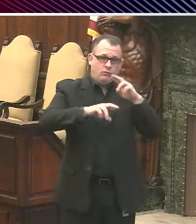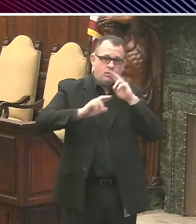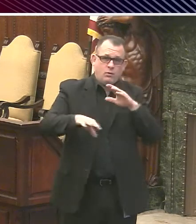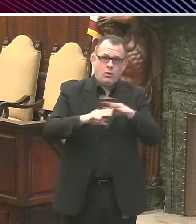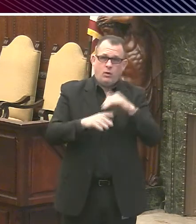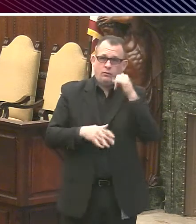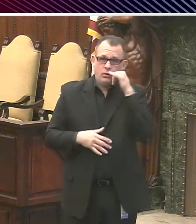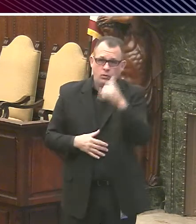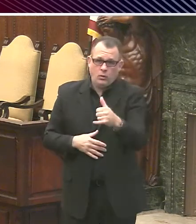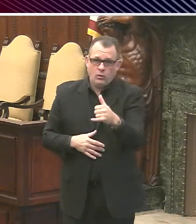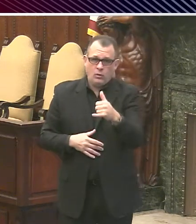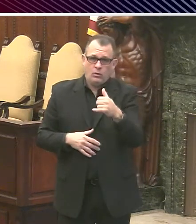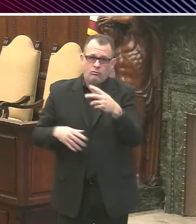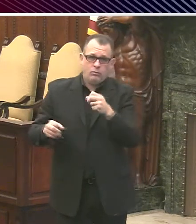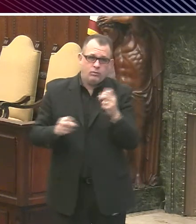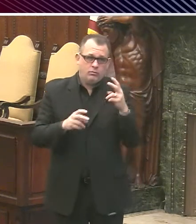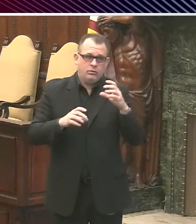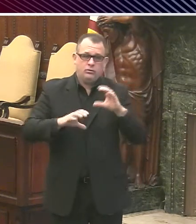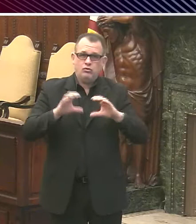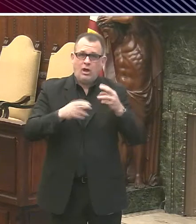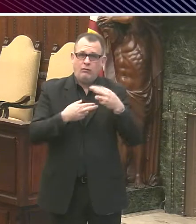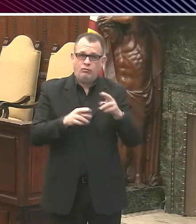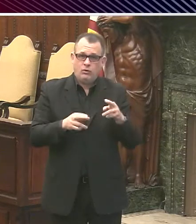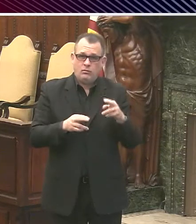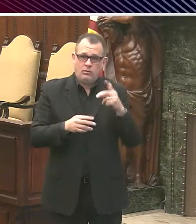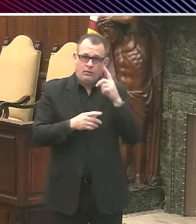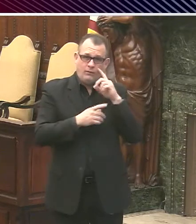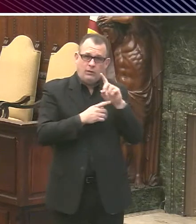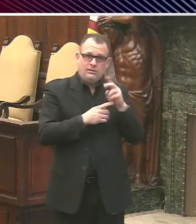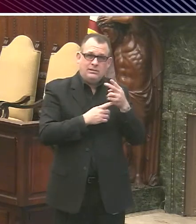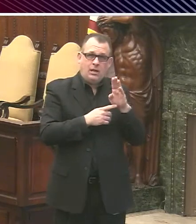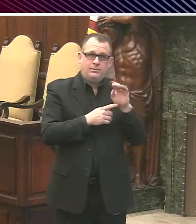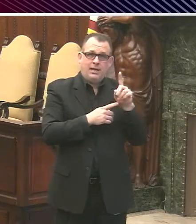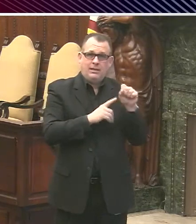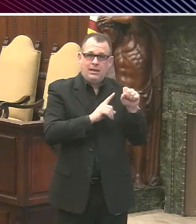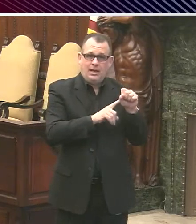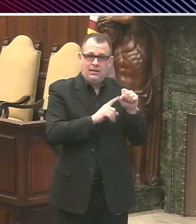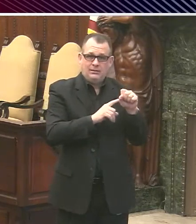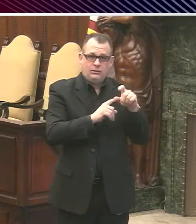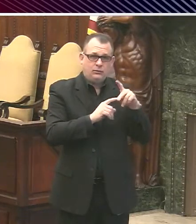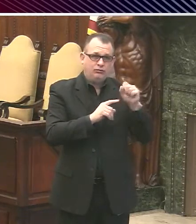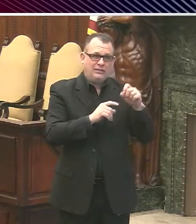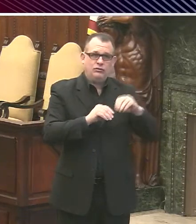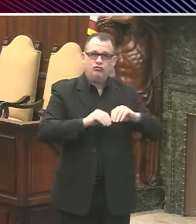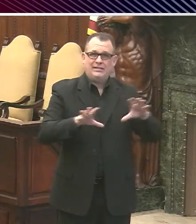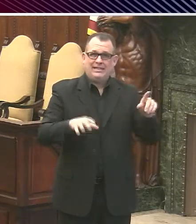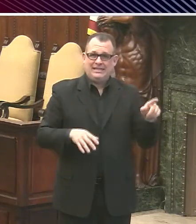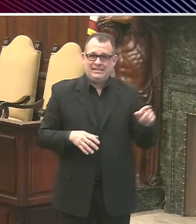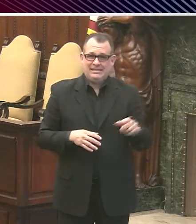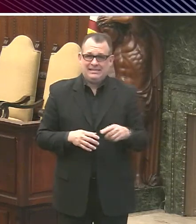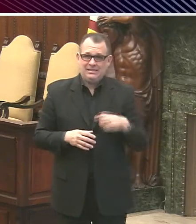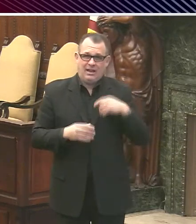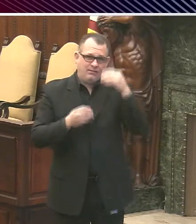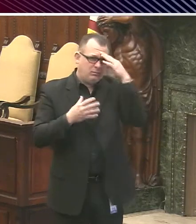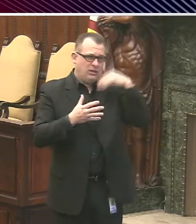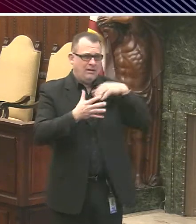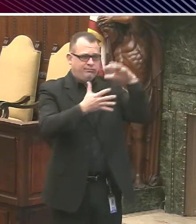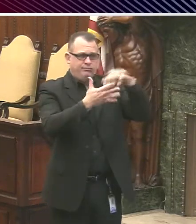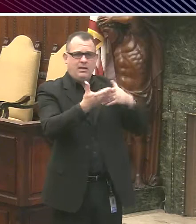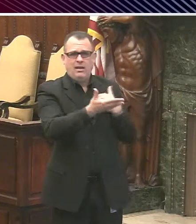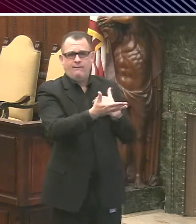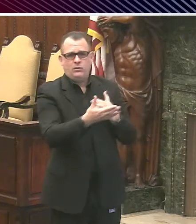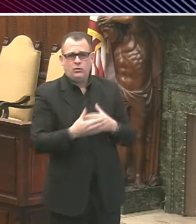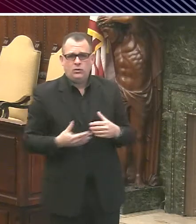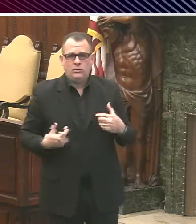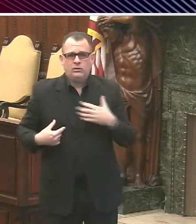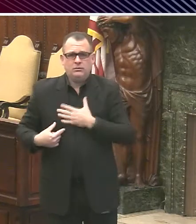put into chat a link to the DBHIDS press release, which has all of this information. We would certainly appreciate